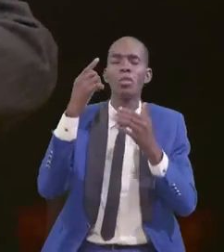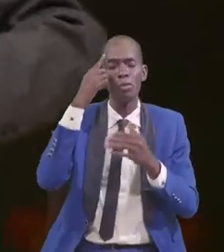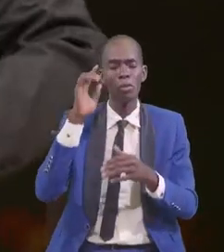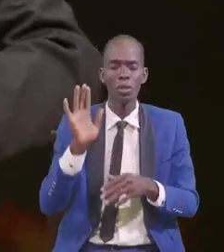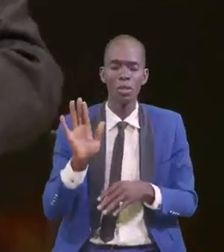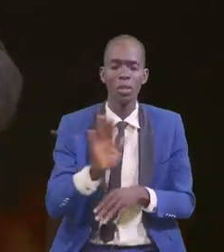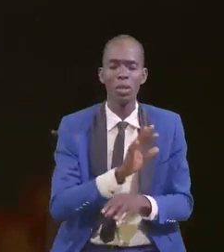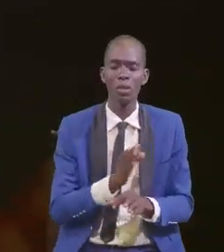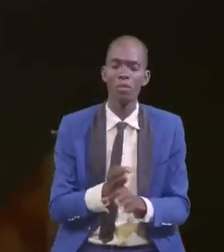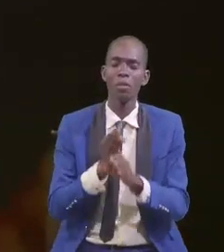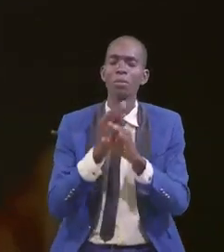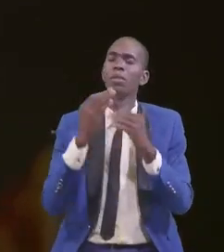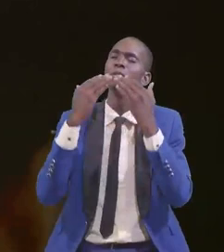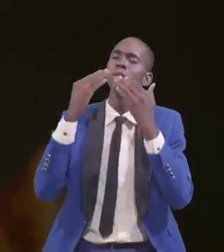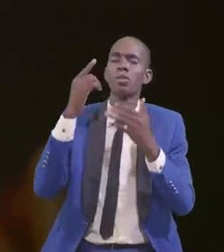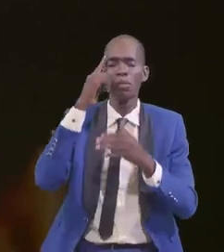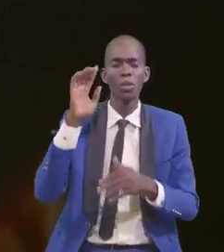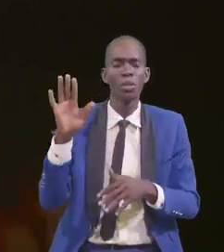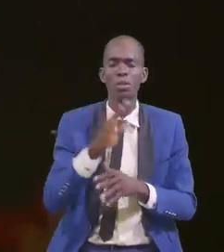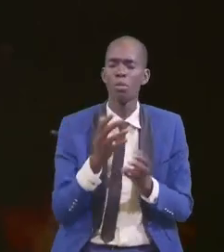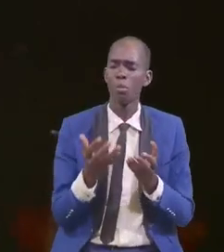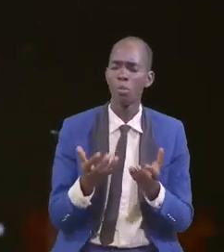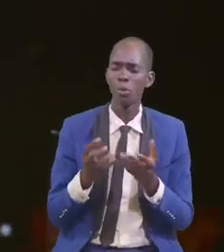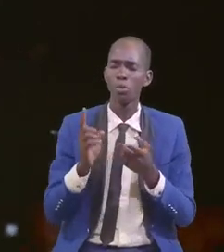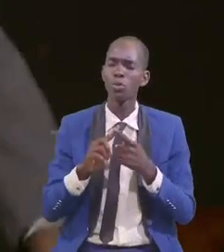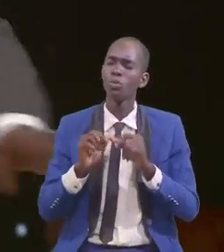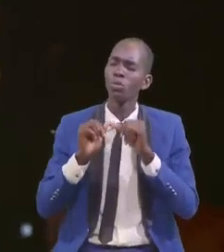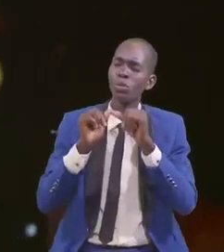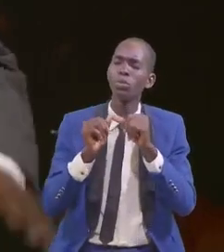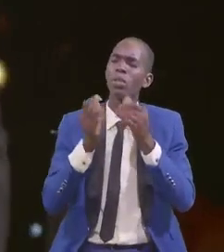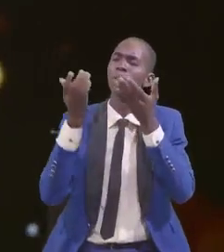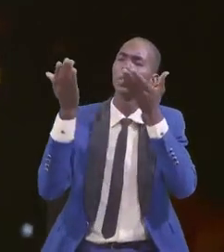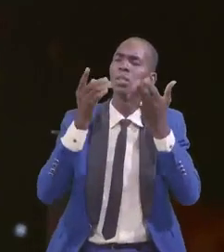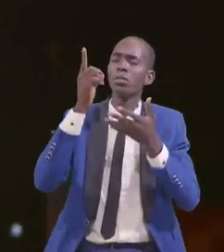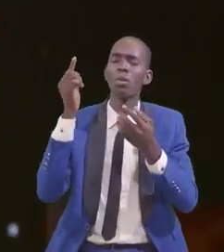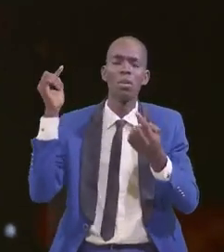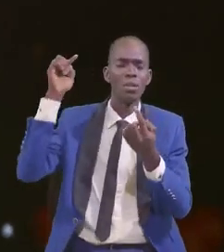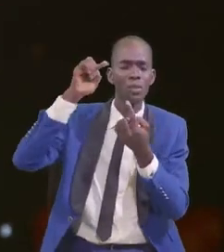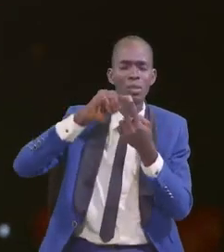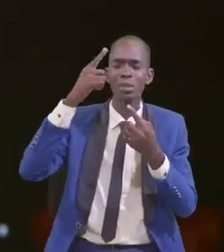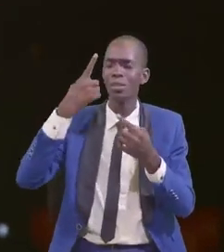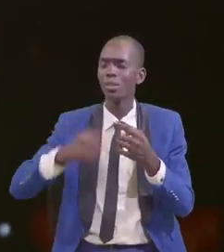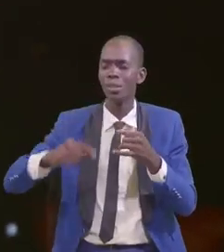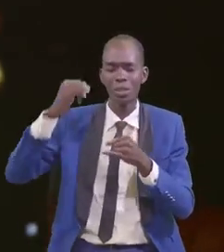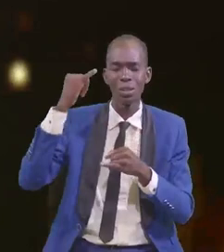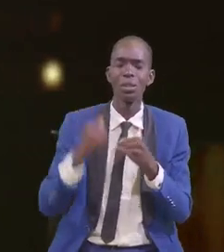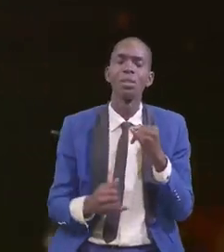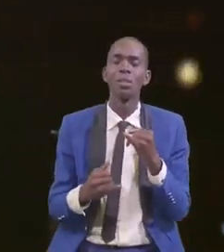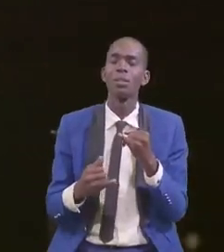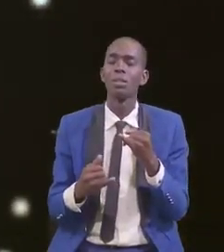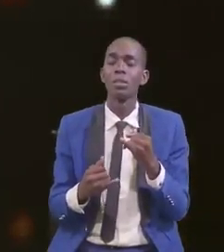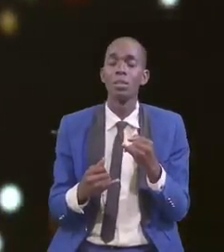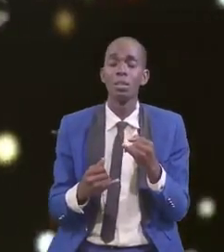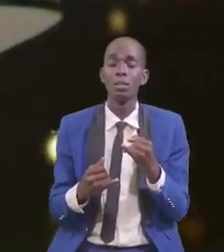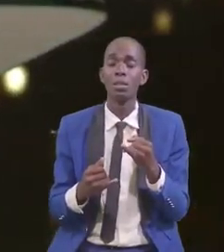faithfulness. Thank you for their desire to keep on serving you until the very end.